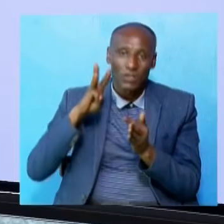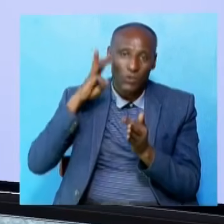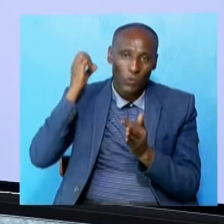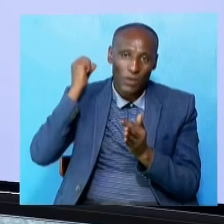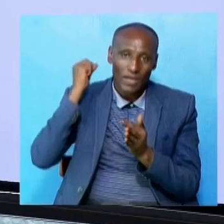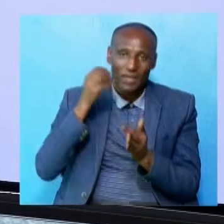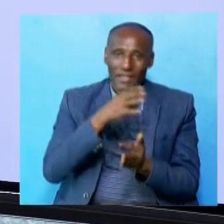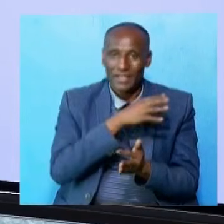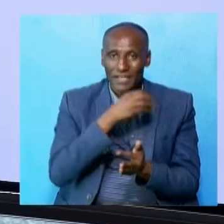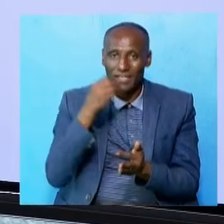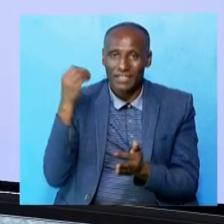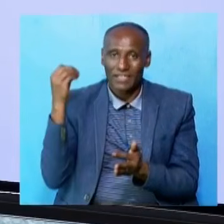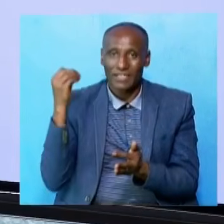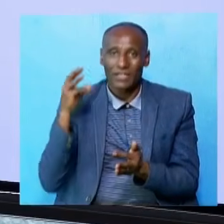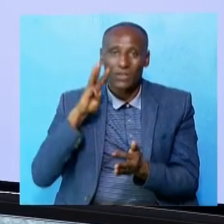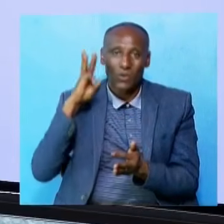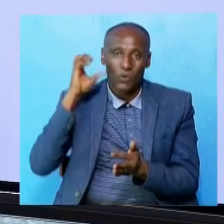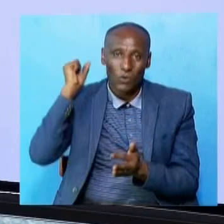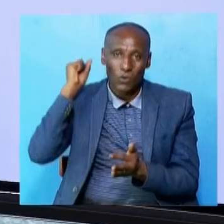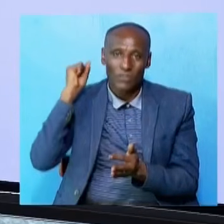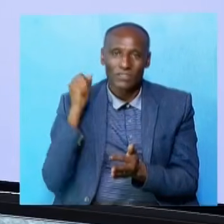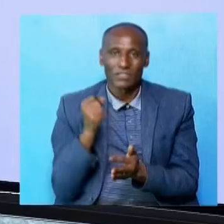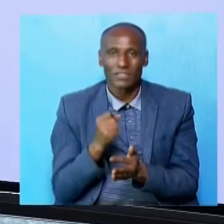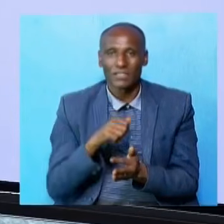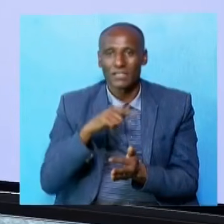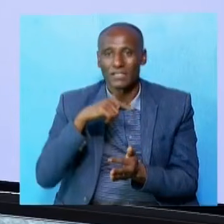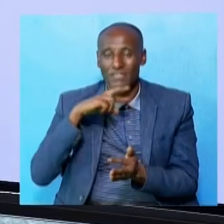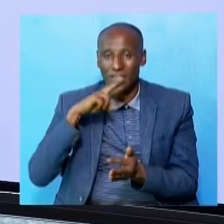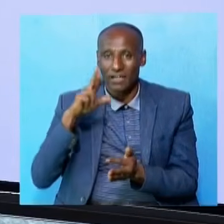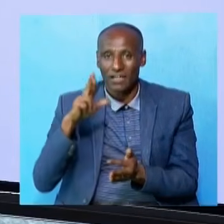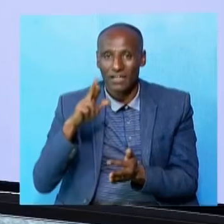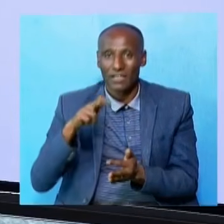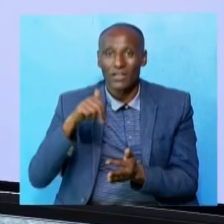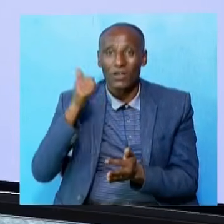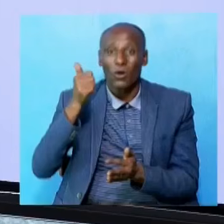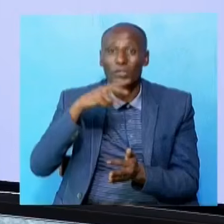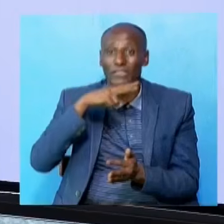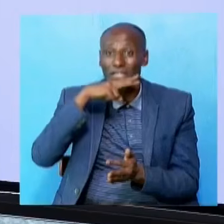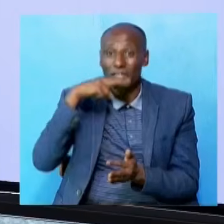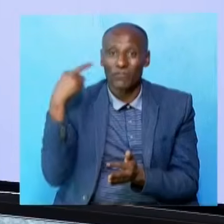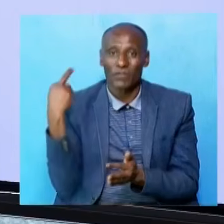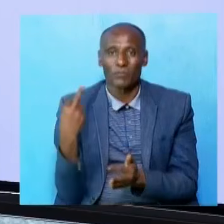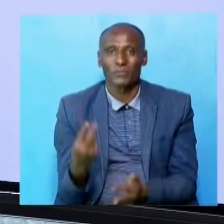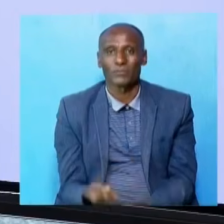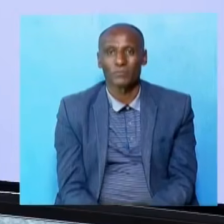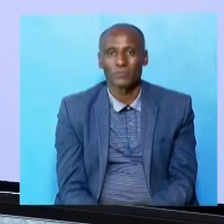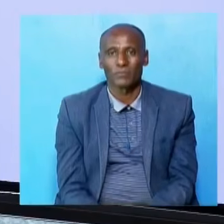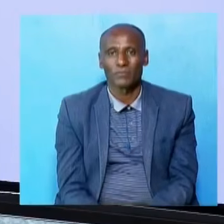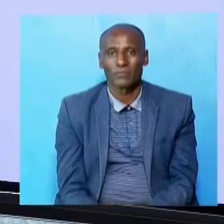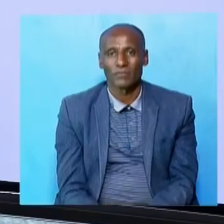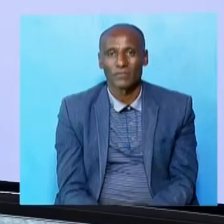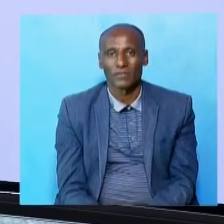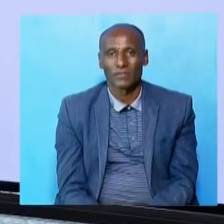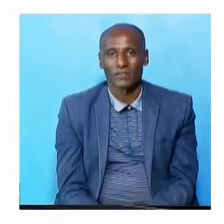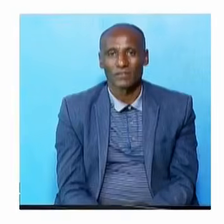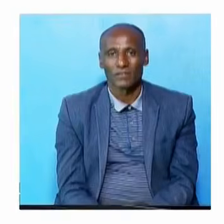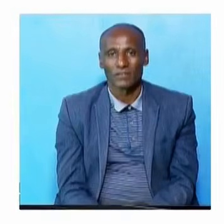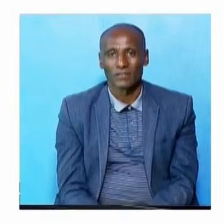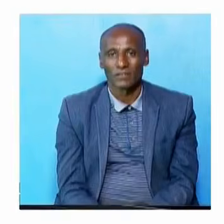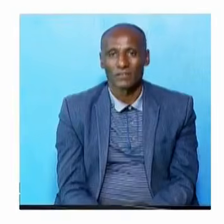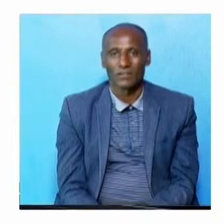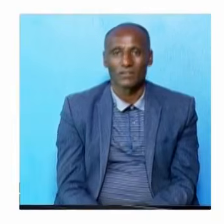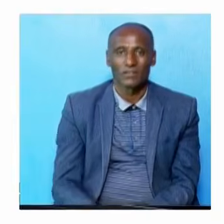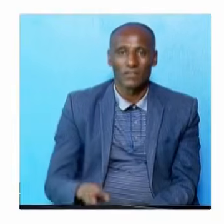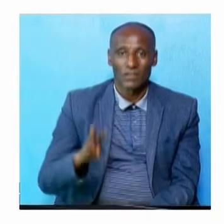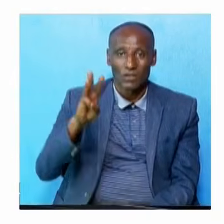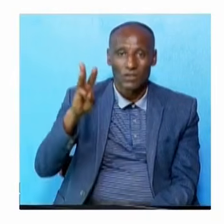and was. And these are what? Auxiliaries. Right? Okay, so the form is